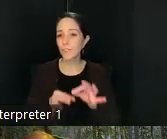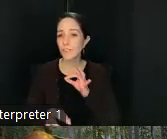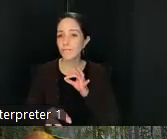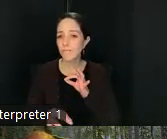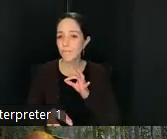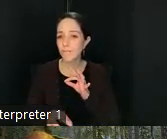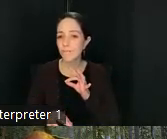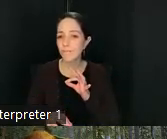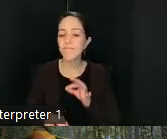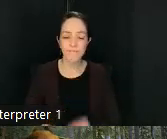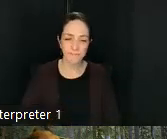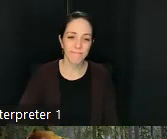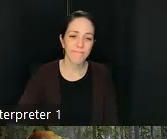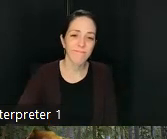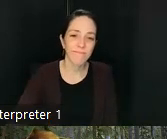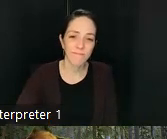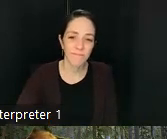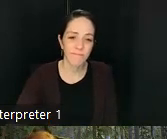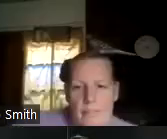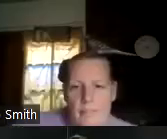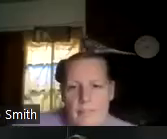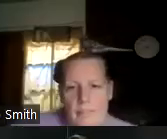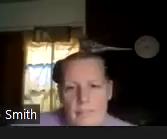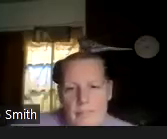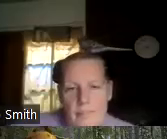Thank you, Commissioner Cameron.